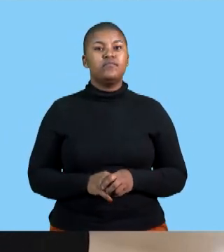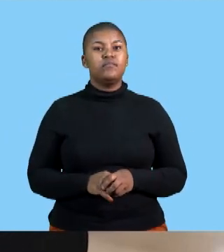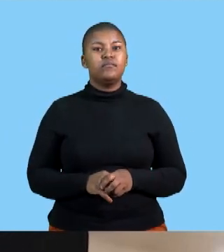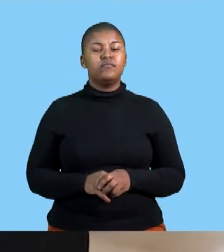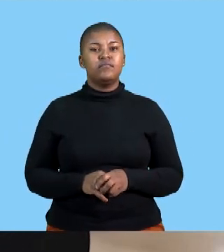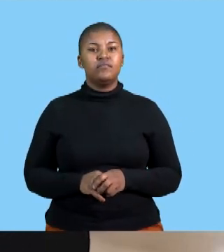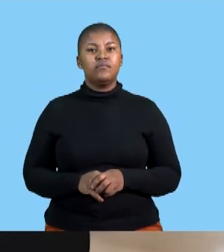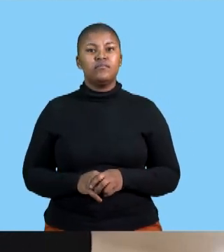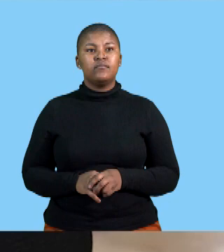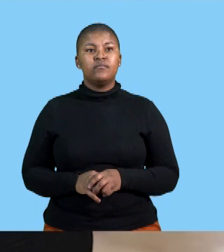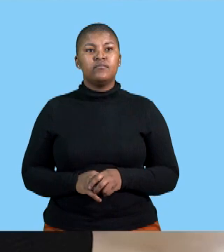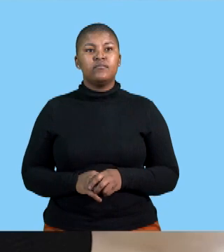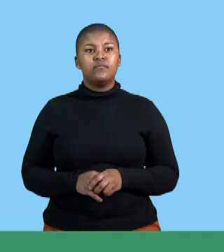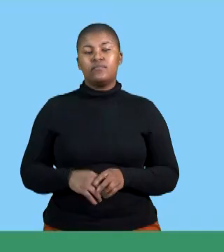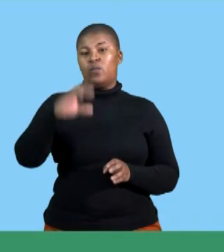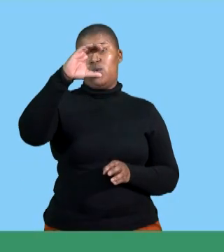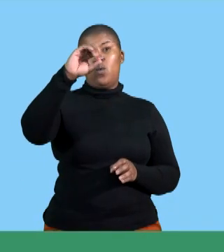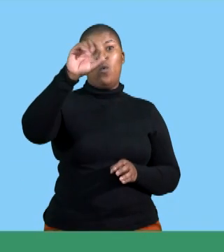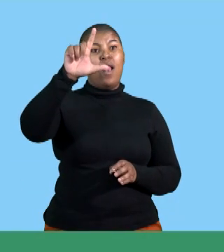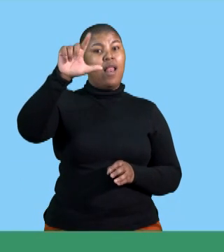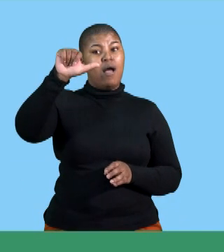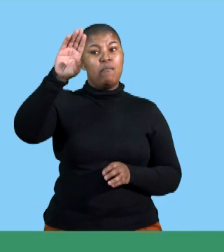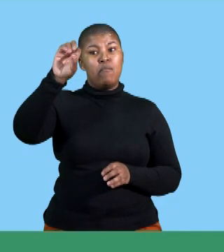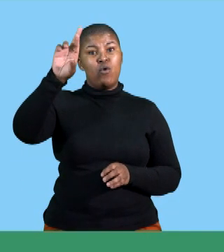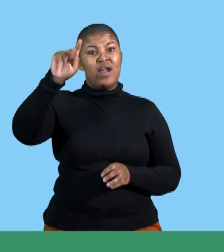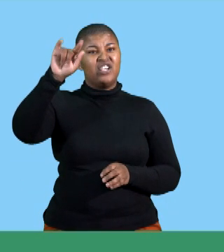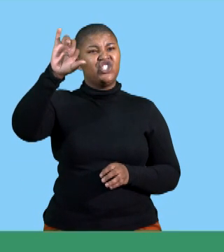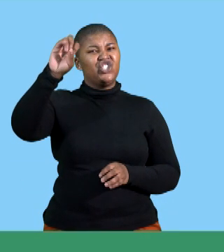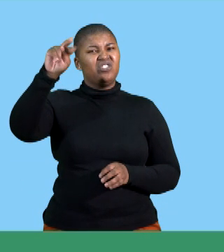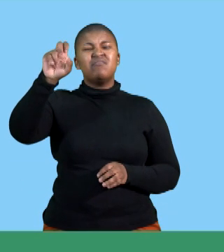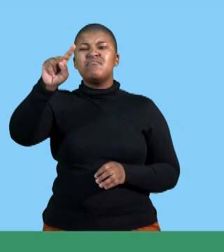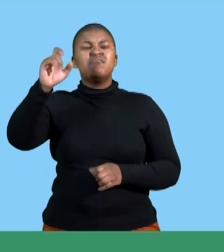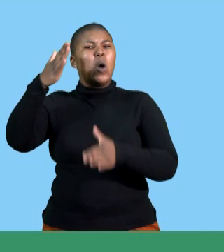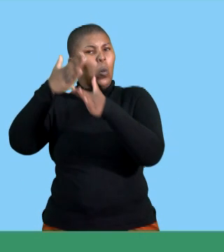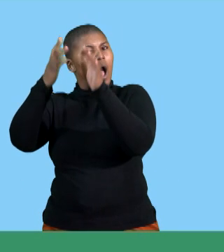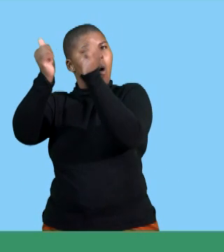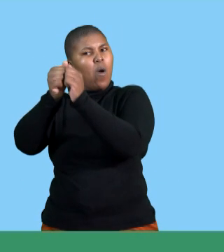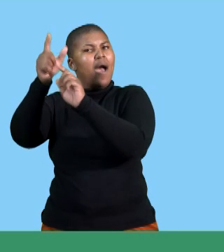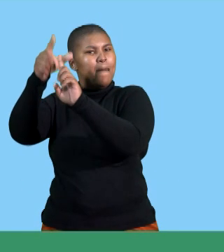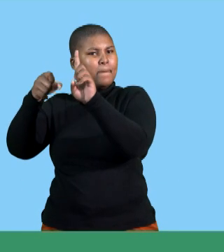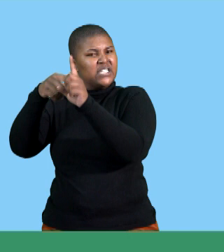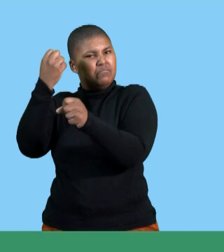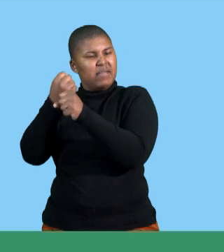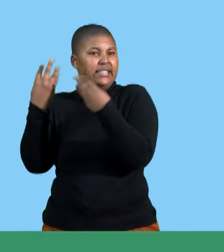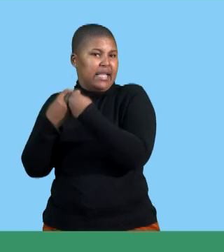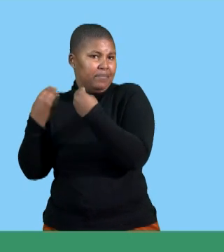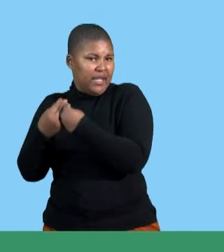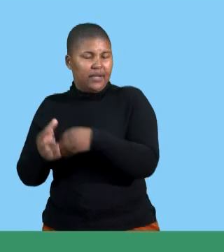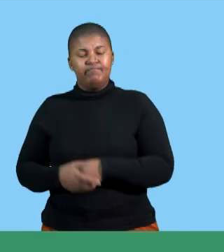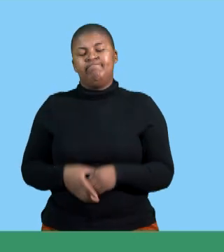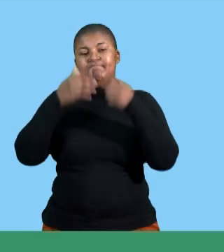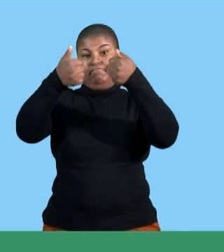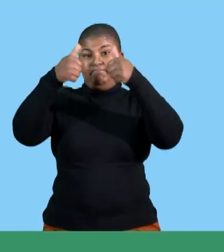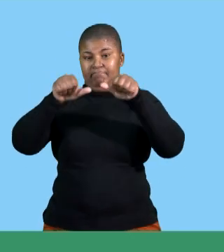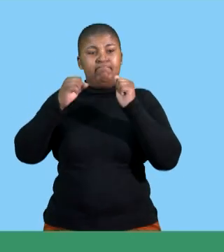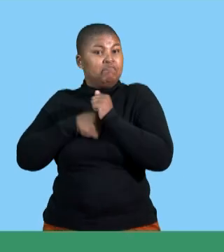during our lesson. We had the term collaboration, which is the action of working with someone to produce something.